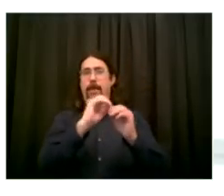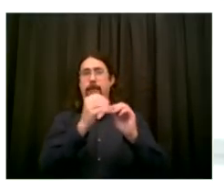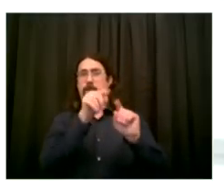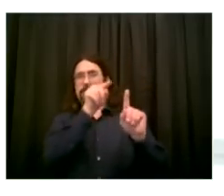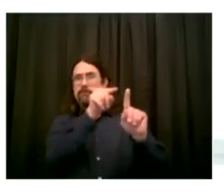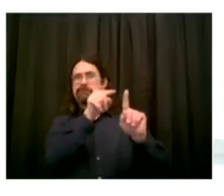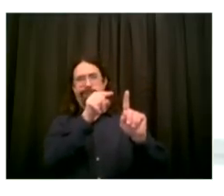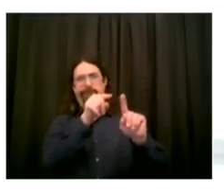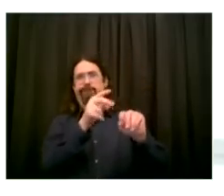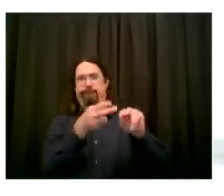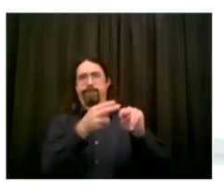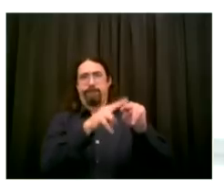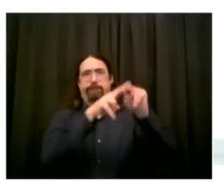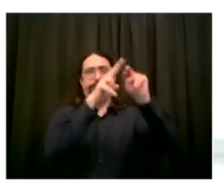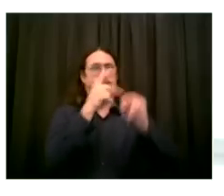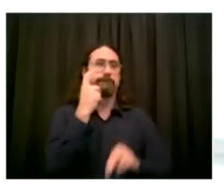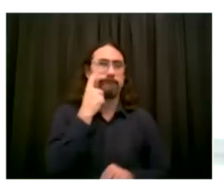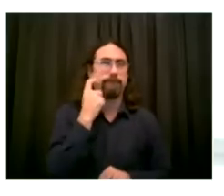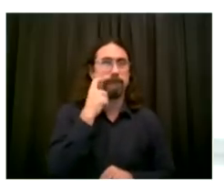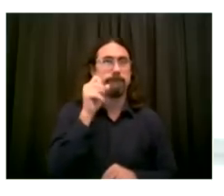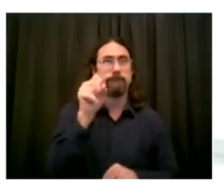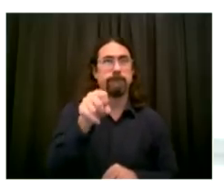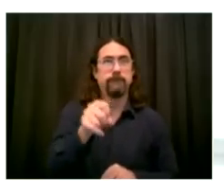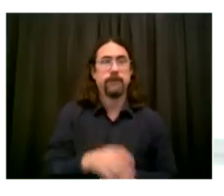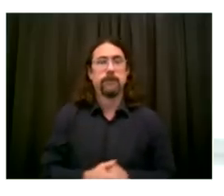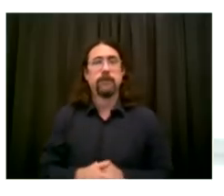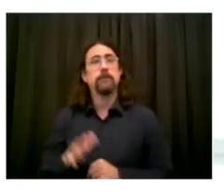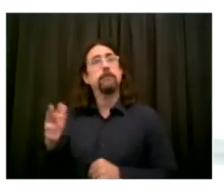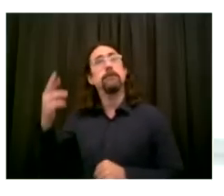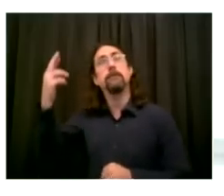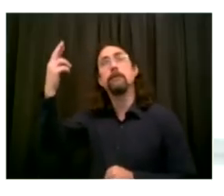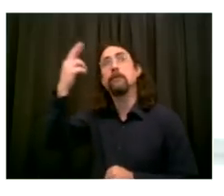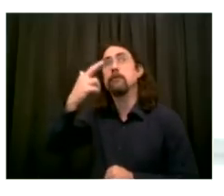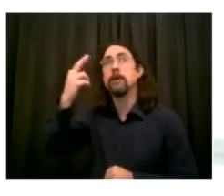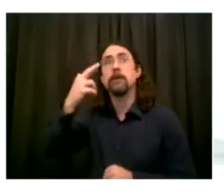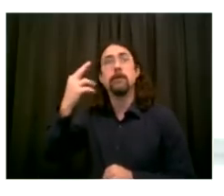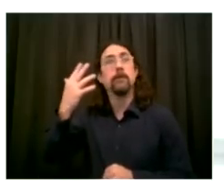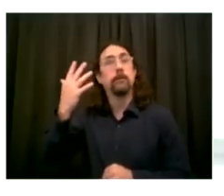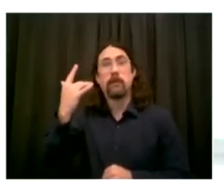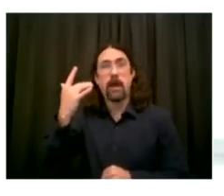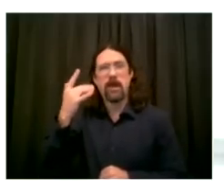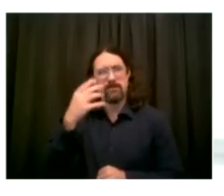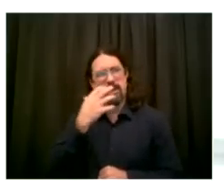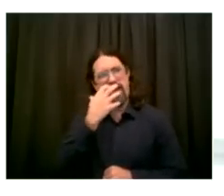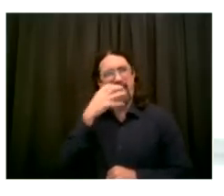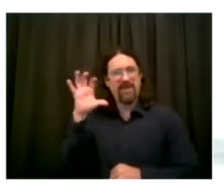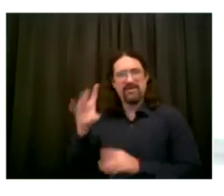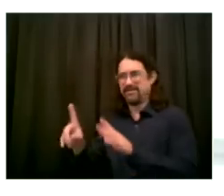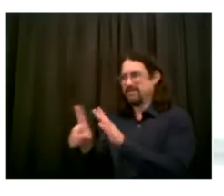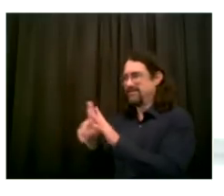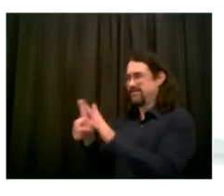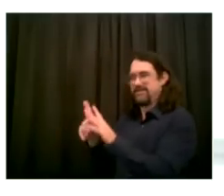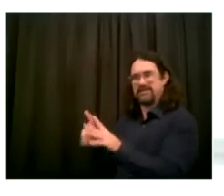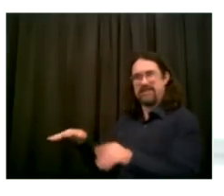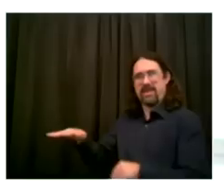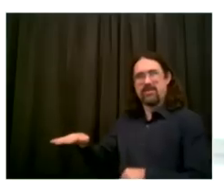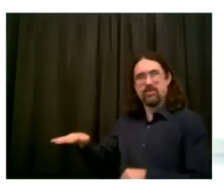most concerned about and that we have been communicating about. Anywhere from about 25 to 30%